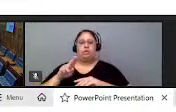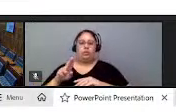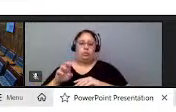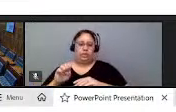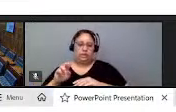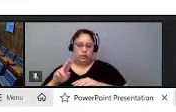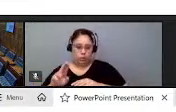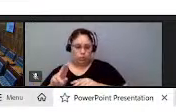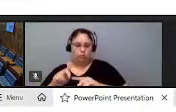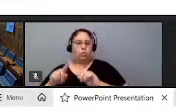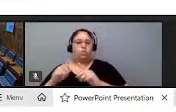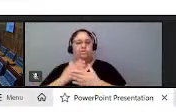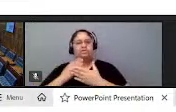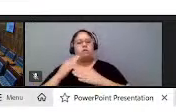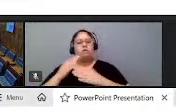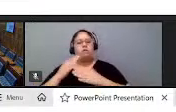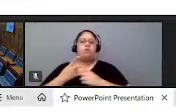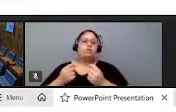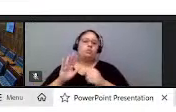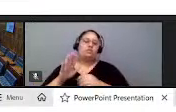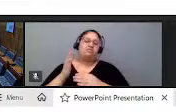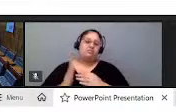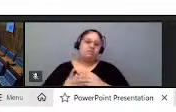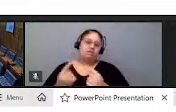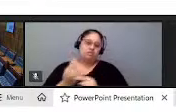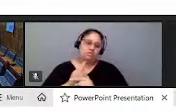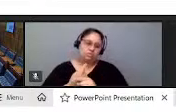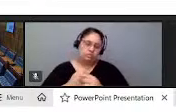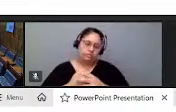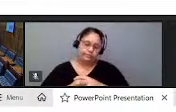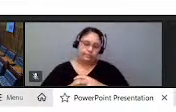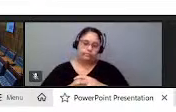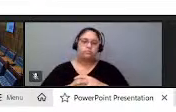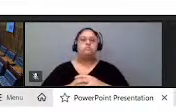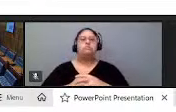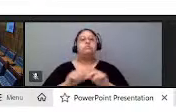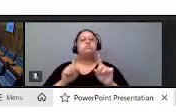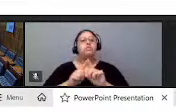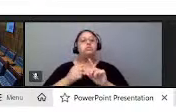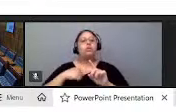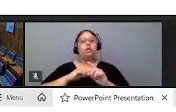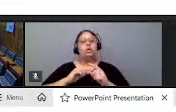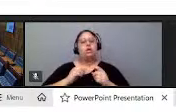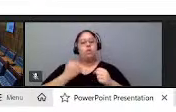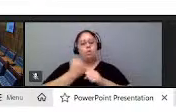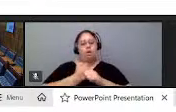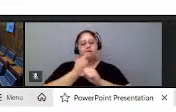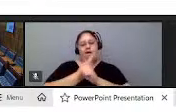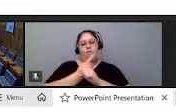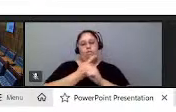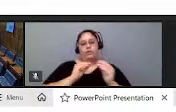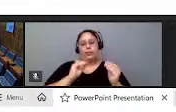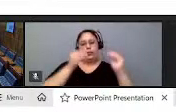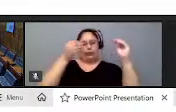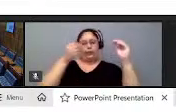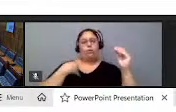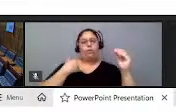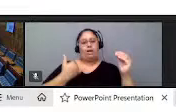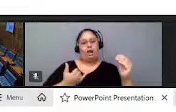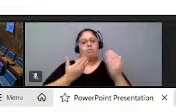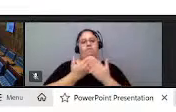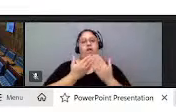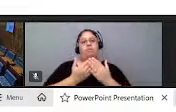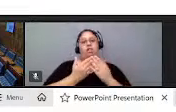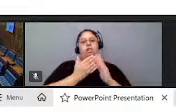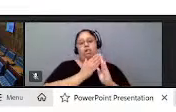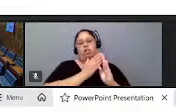is some work that is being done on that side as well um and we've also amended our working hours uh where we are now available